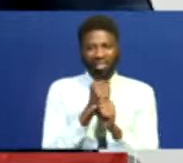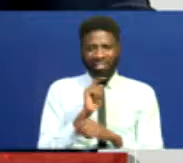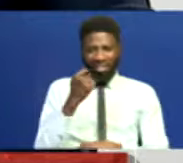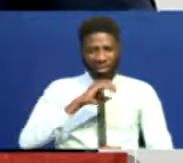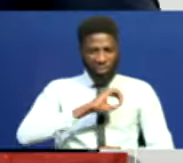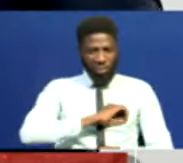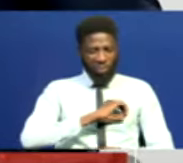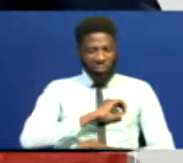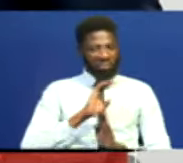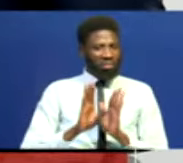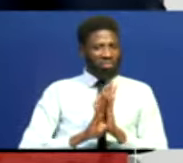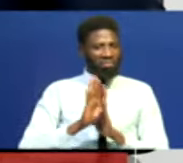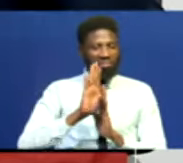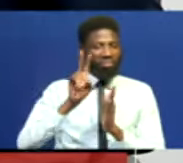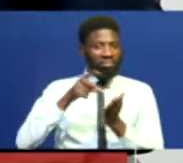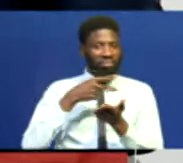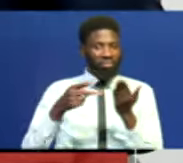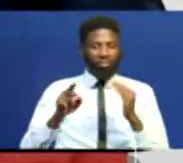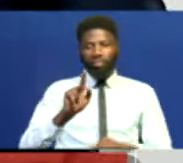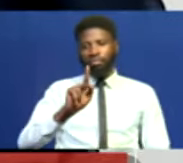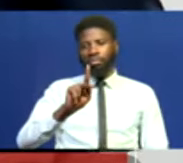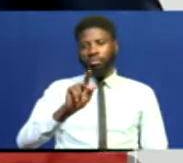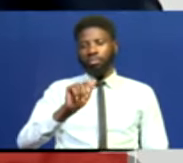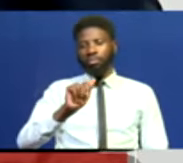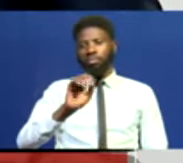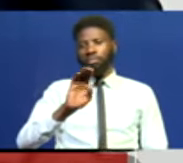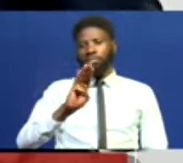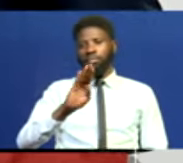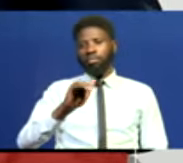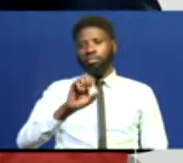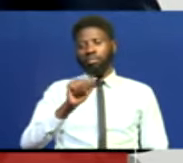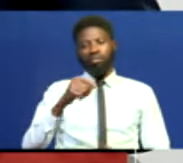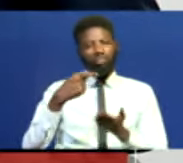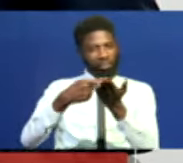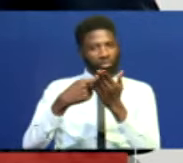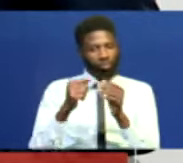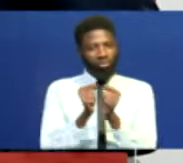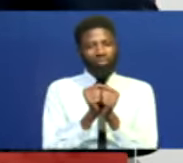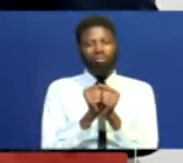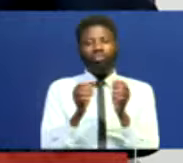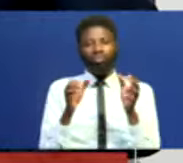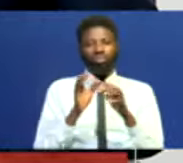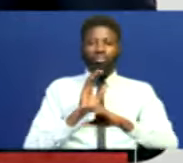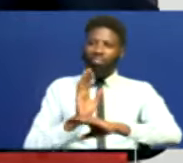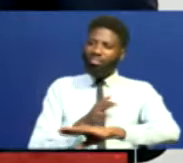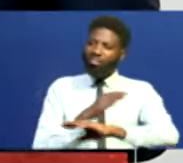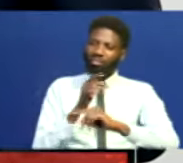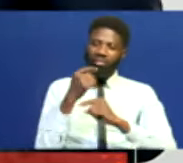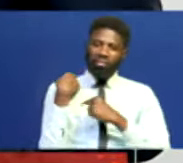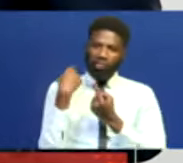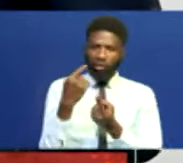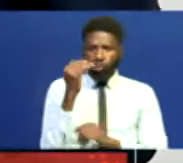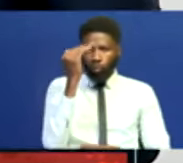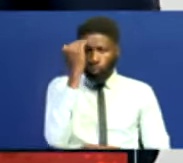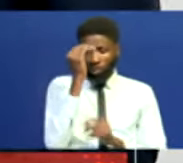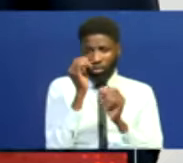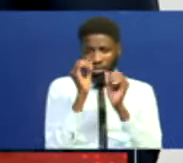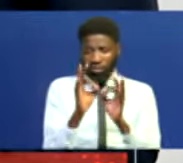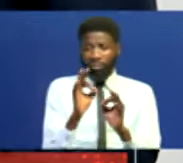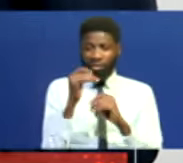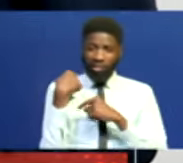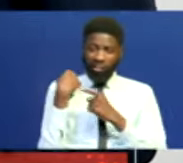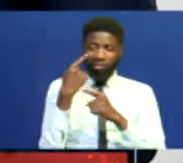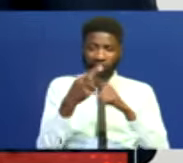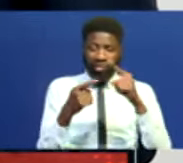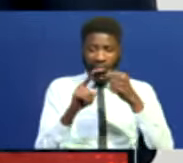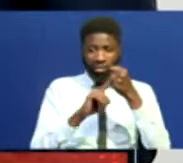own. Eroded Kabasa ventured out to speak to some of the key players in the music industry to find out how the last 60 years can